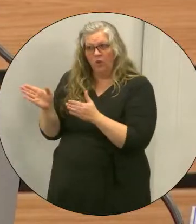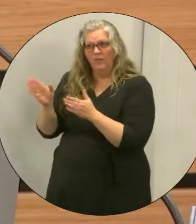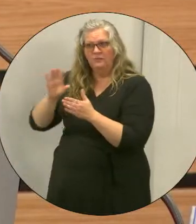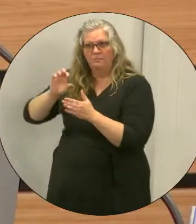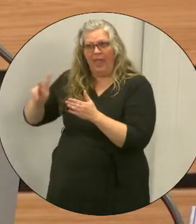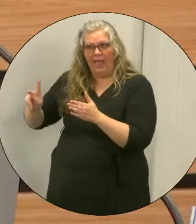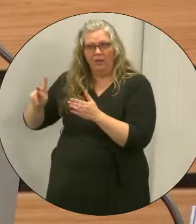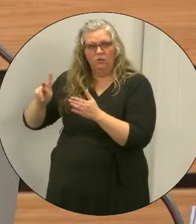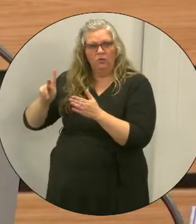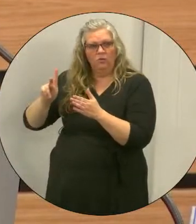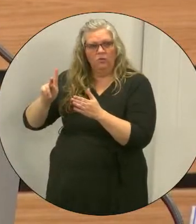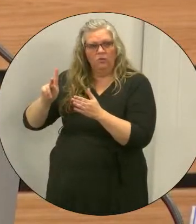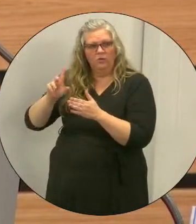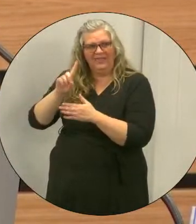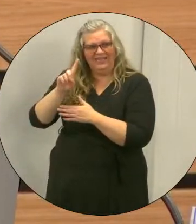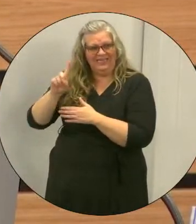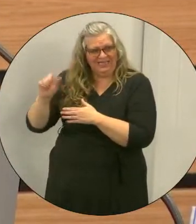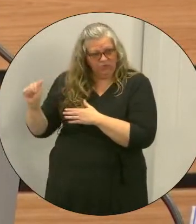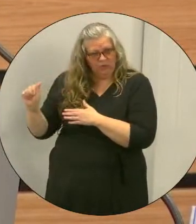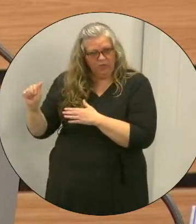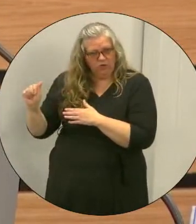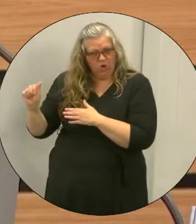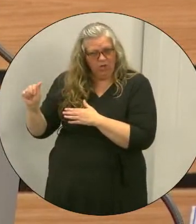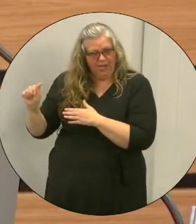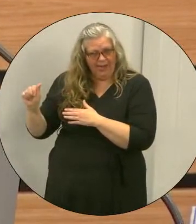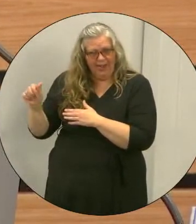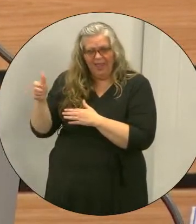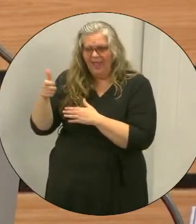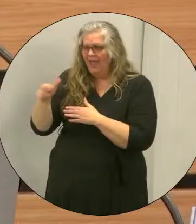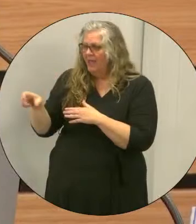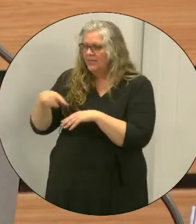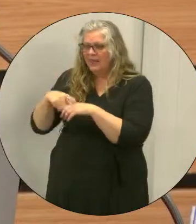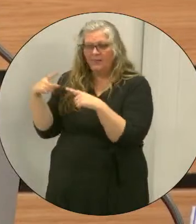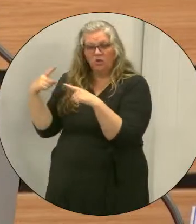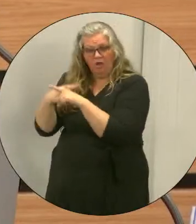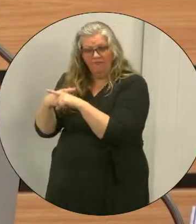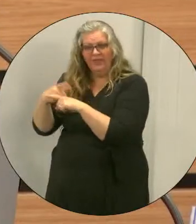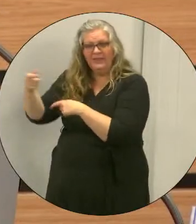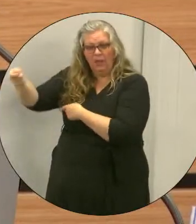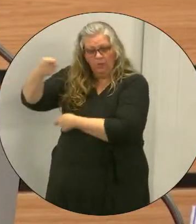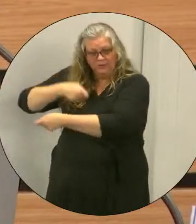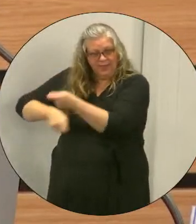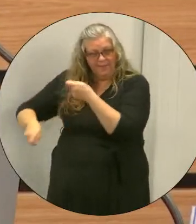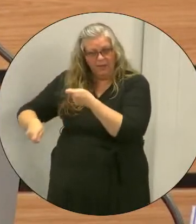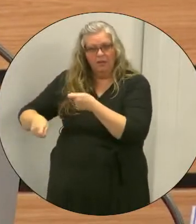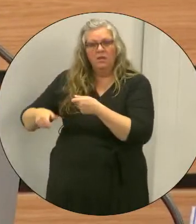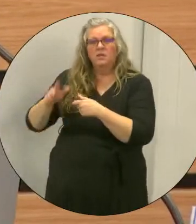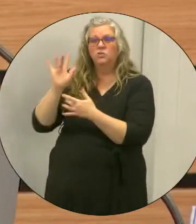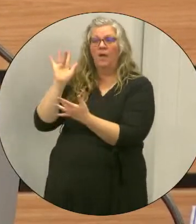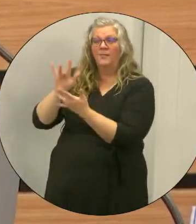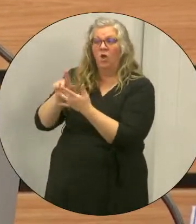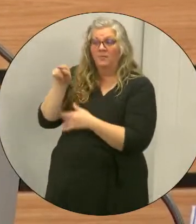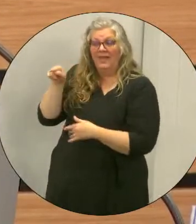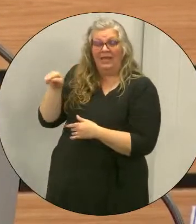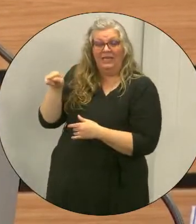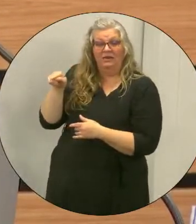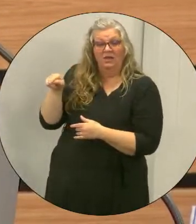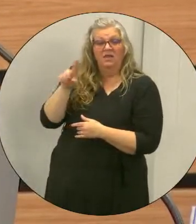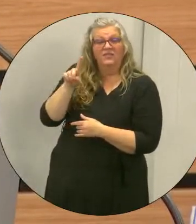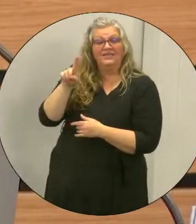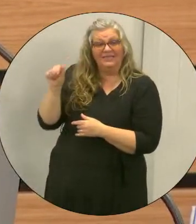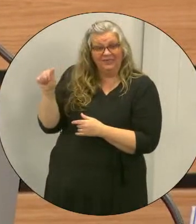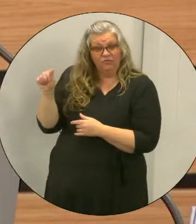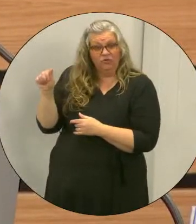already indicated that whenever there's a conflict, they will be happy to step in. So I will be contacting the deputy district